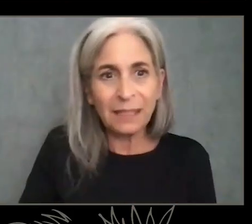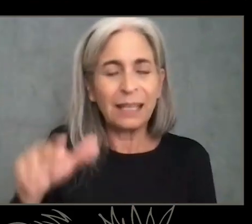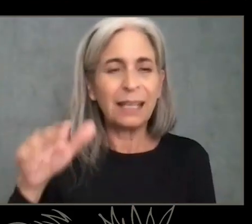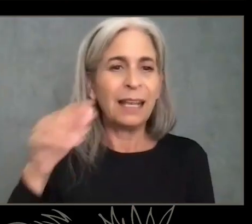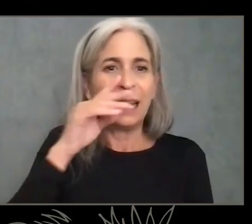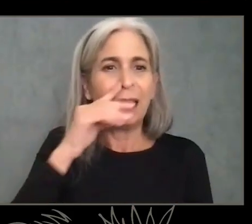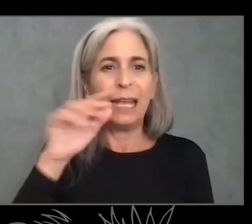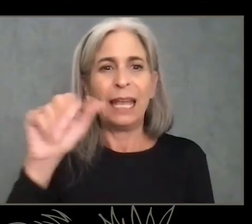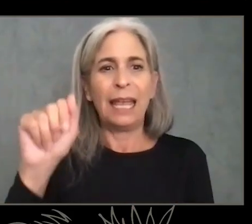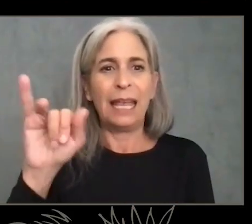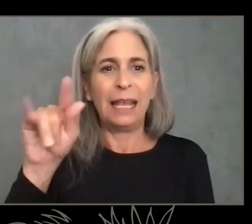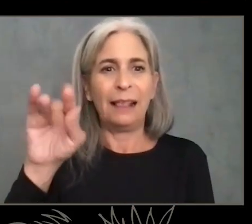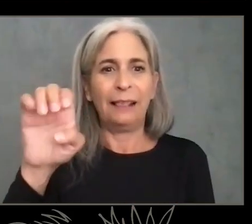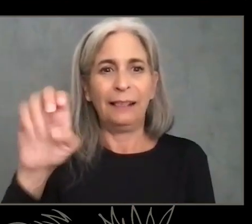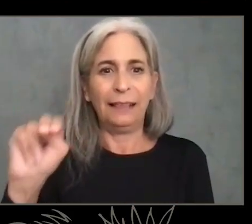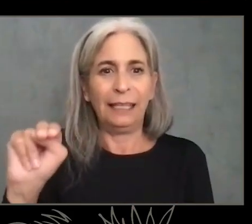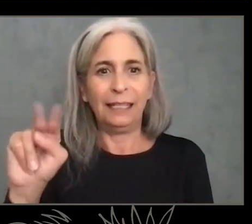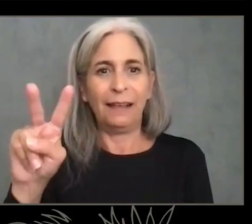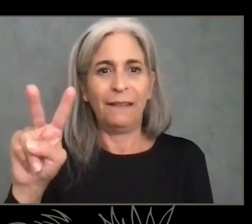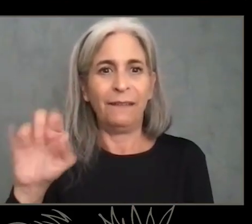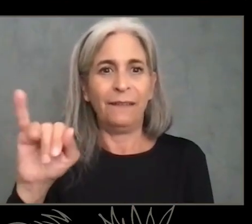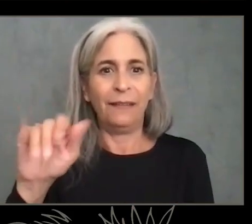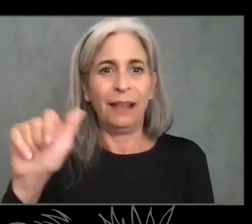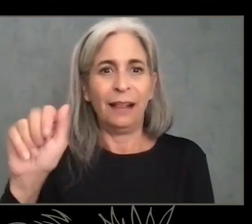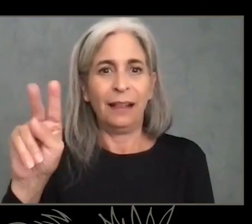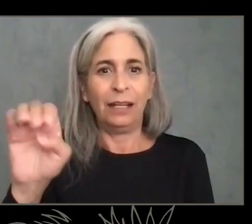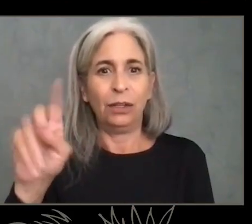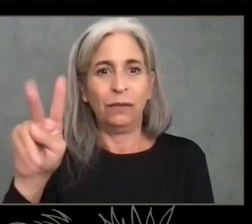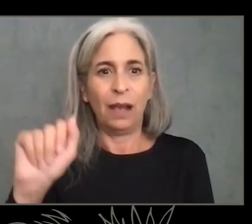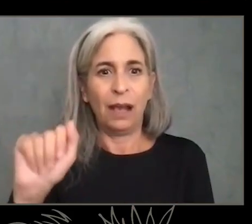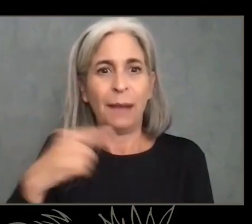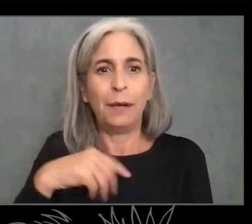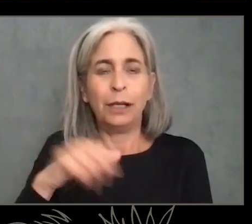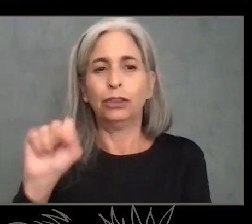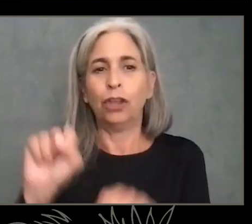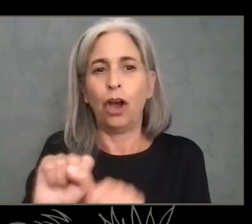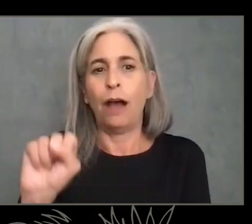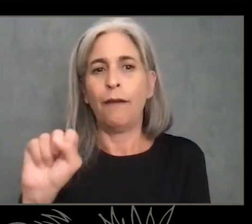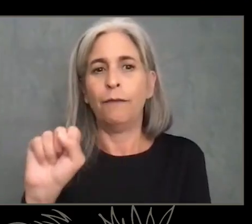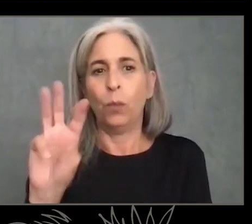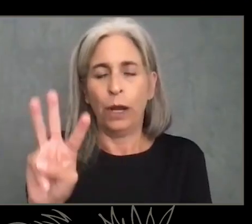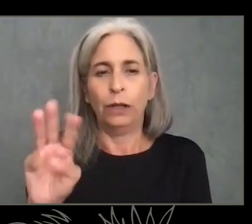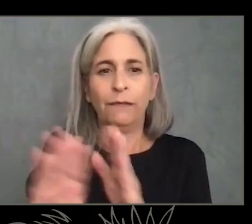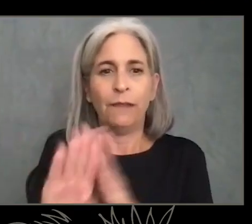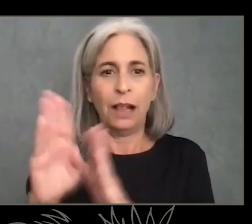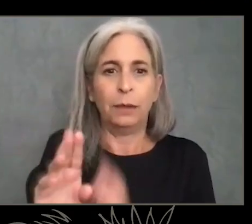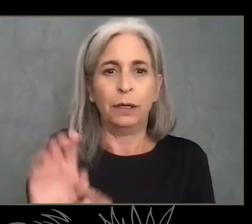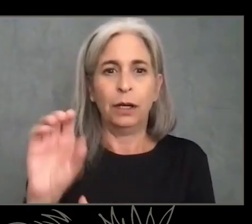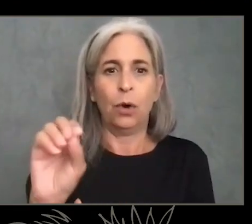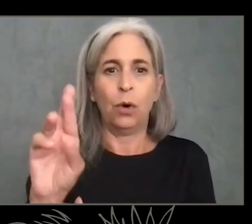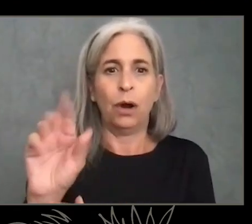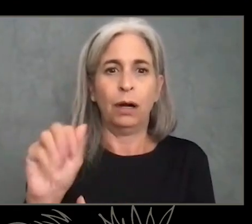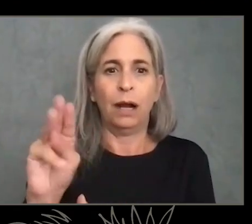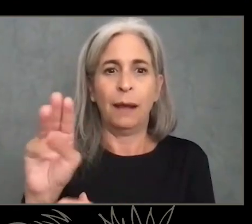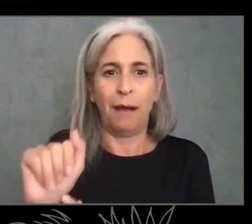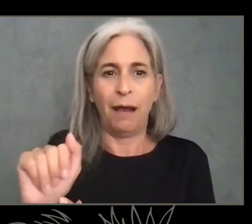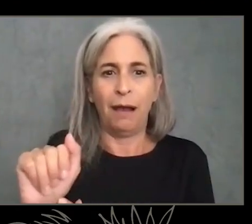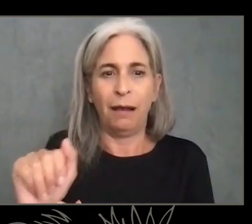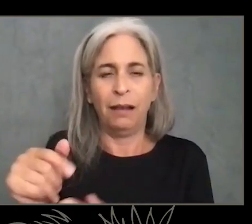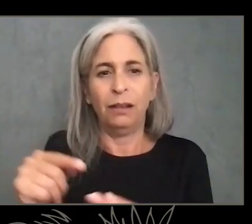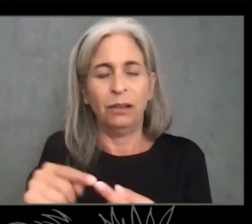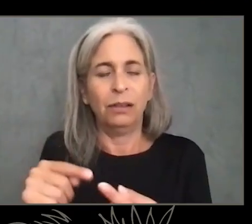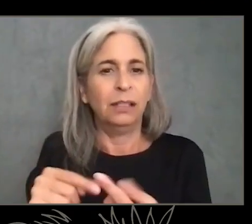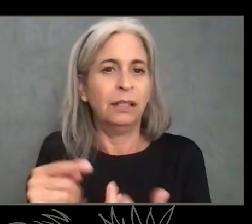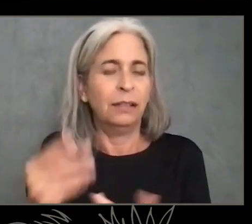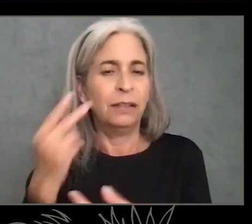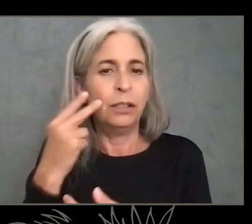mentioned. I'm Aileen. I'm a software developer at Orama. If you've used Tanstack Query, so you have seen Orama